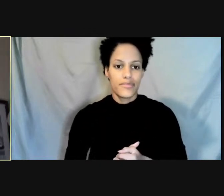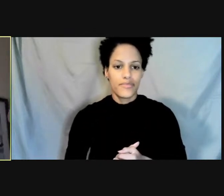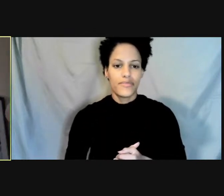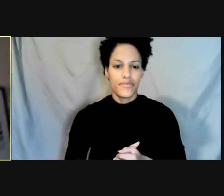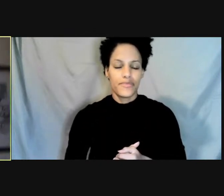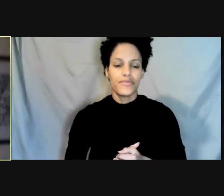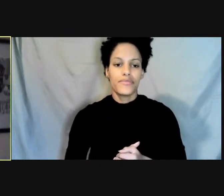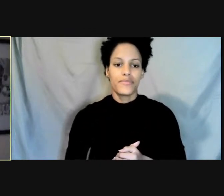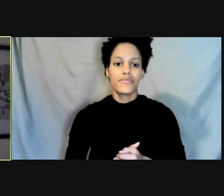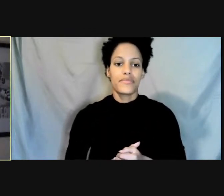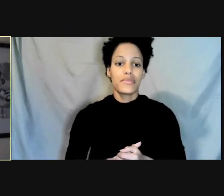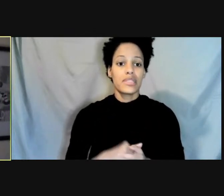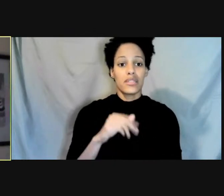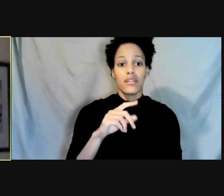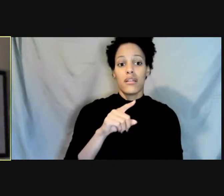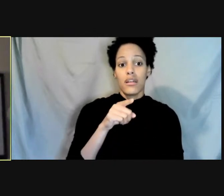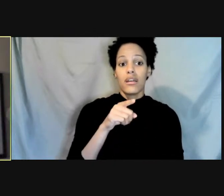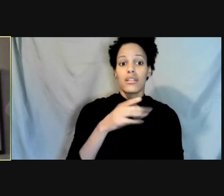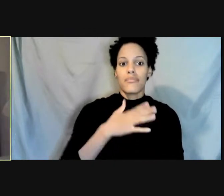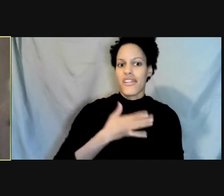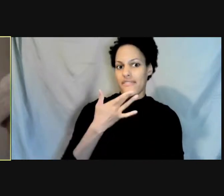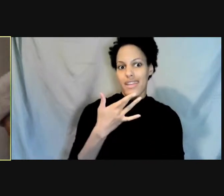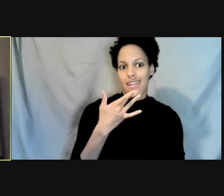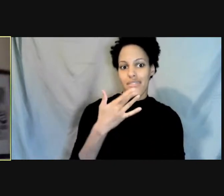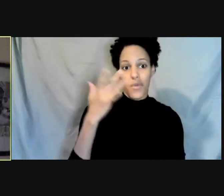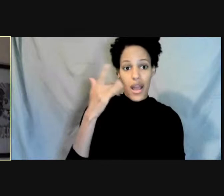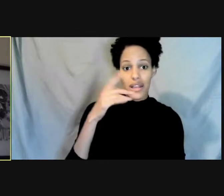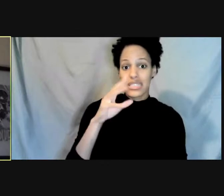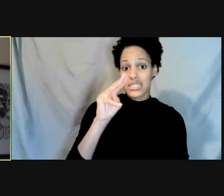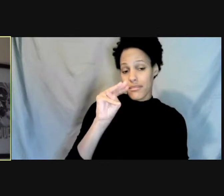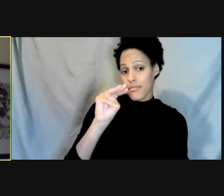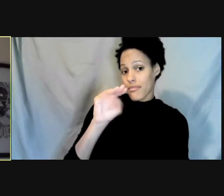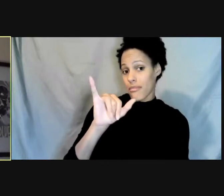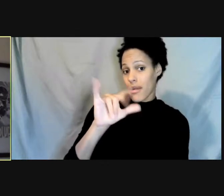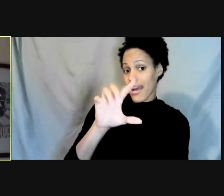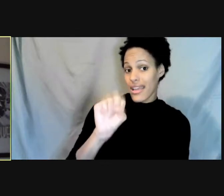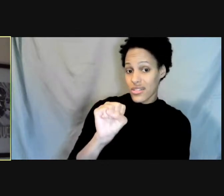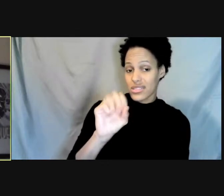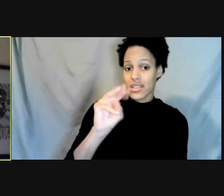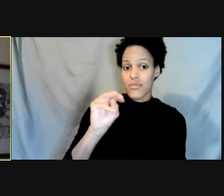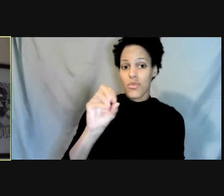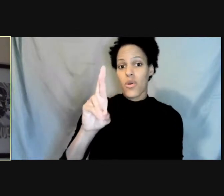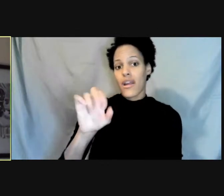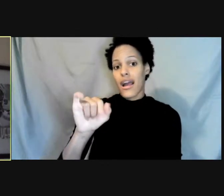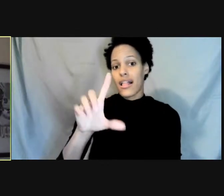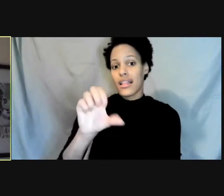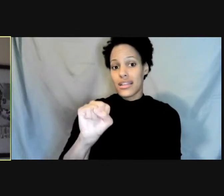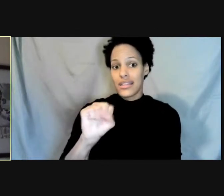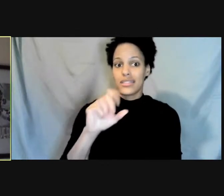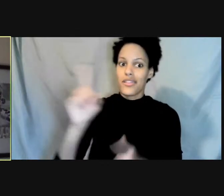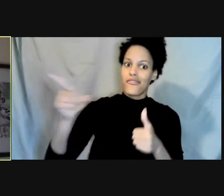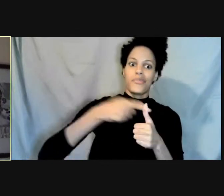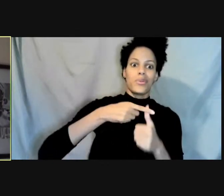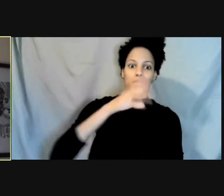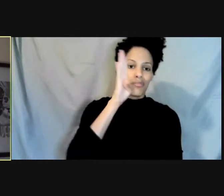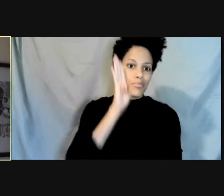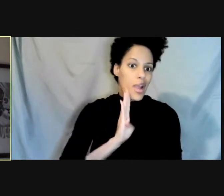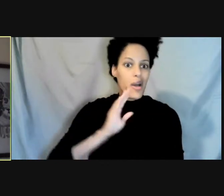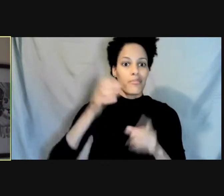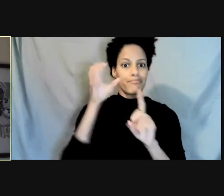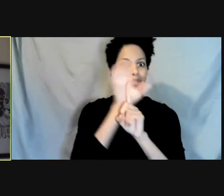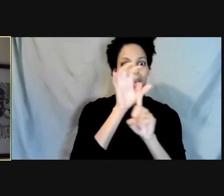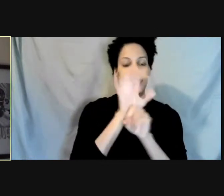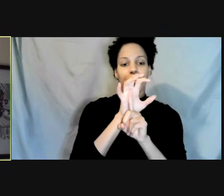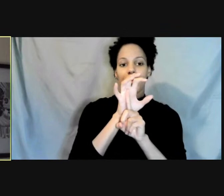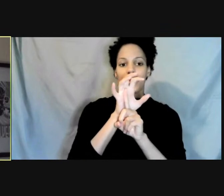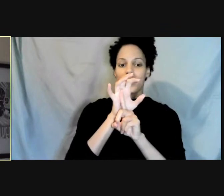this one is a favorite because Miles Morales was a Black and Latinx first brown popular superhero. So I put him with the fist